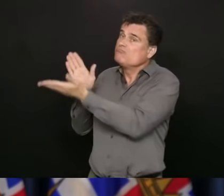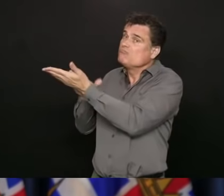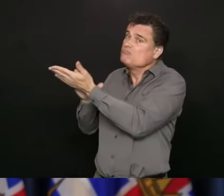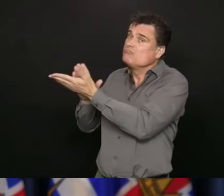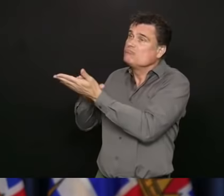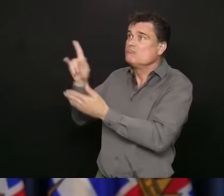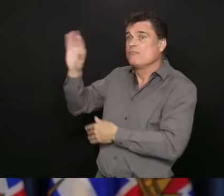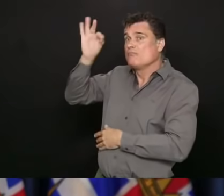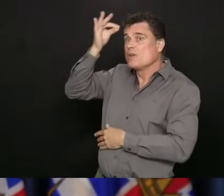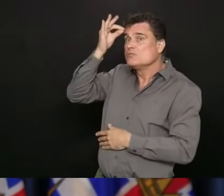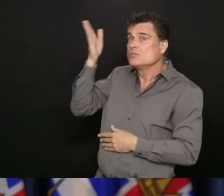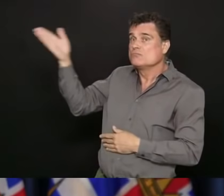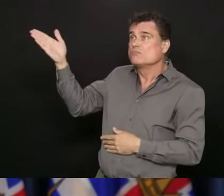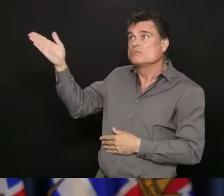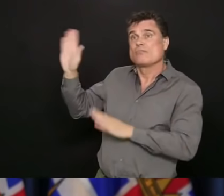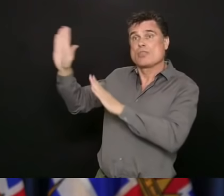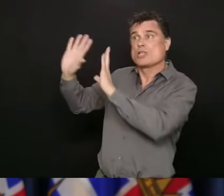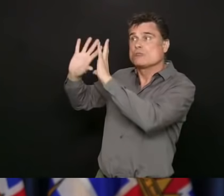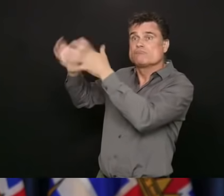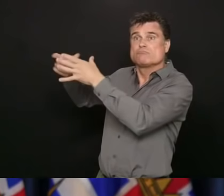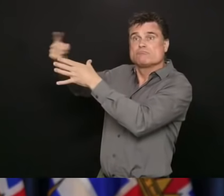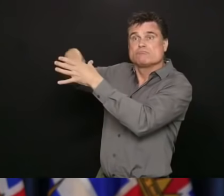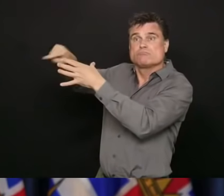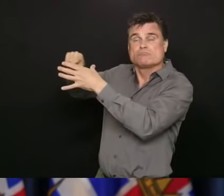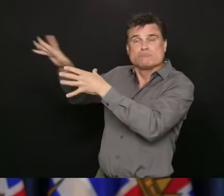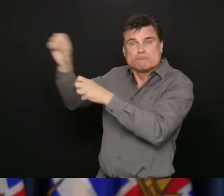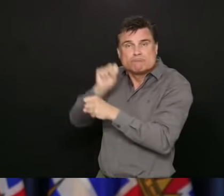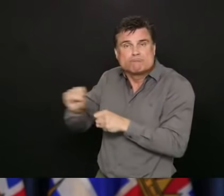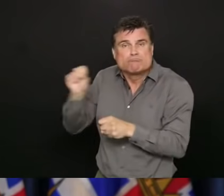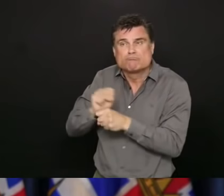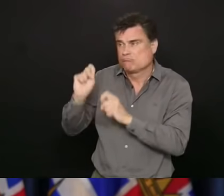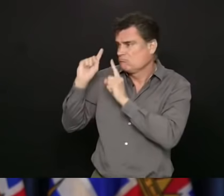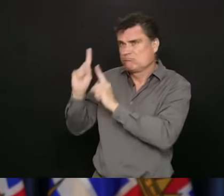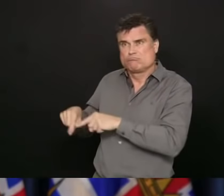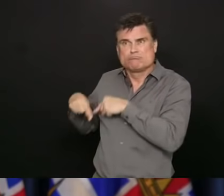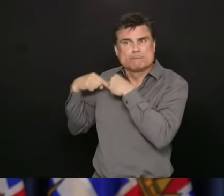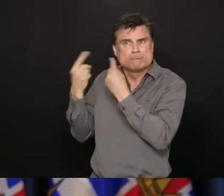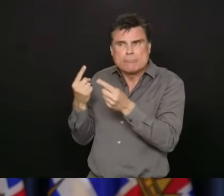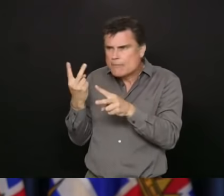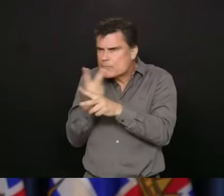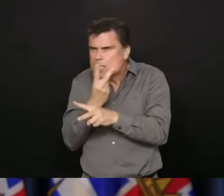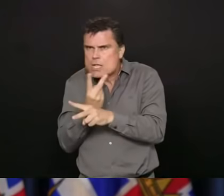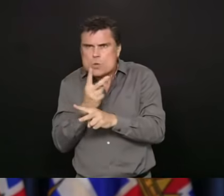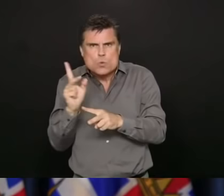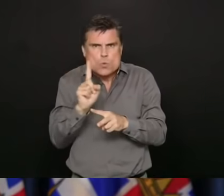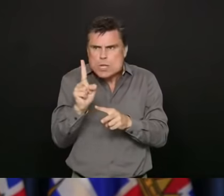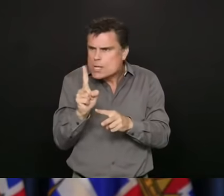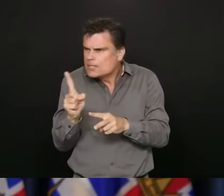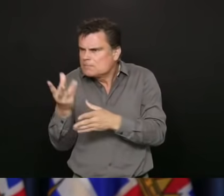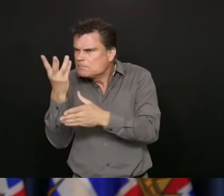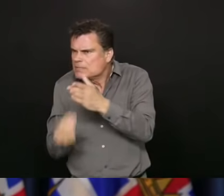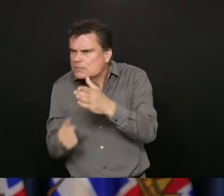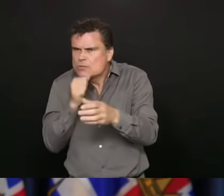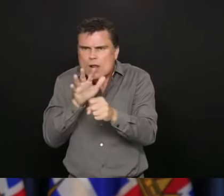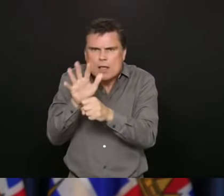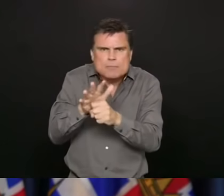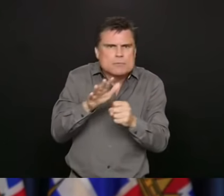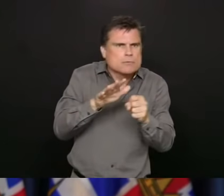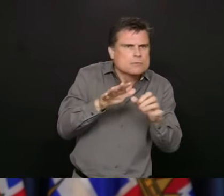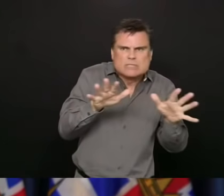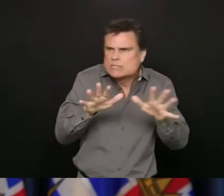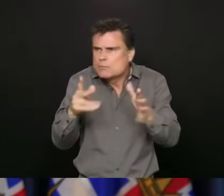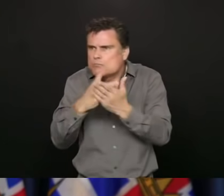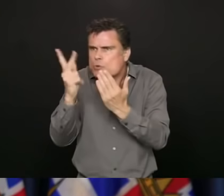to fill gaps as we struggle through this as a nation, and the disparities across the country are well known. Not